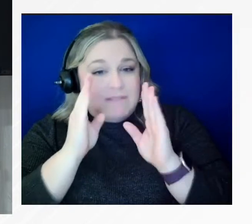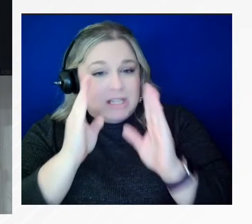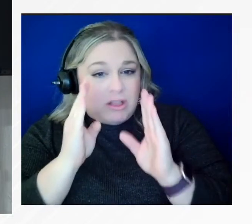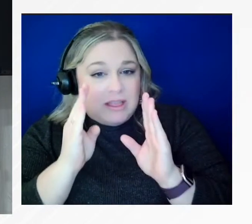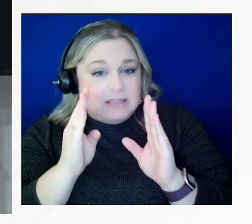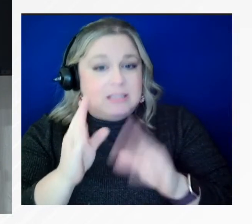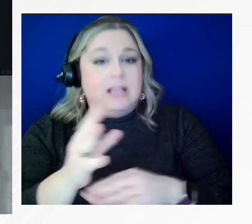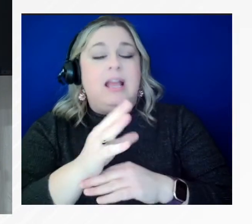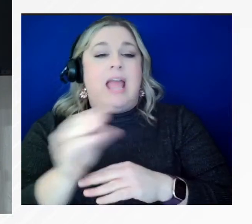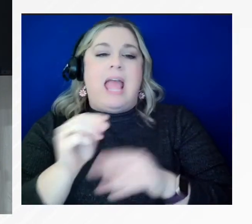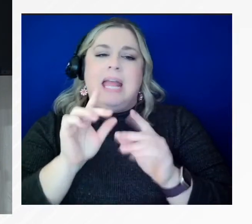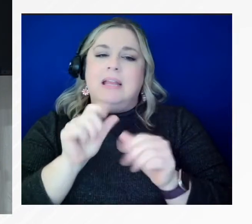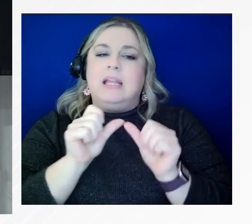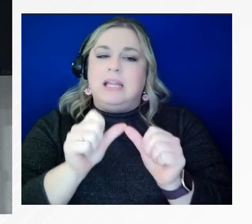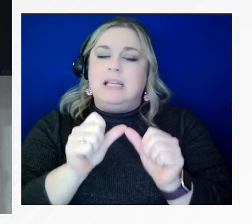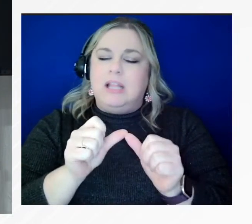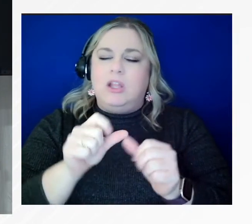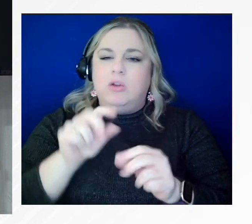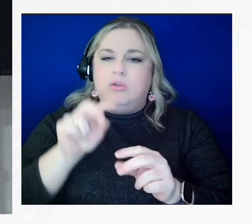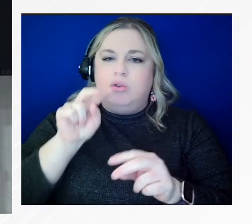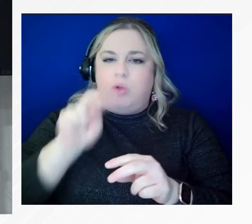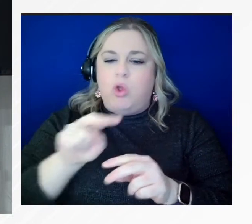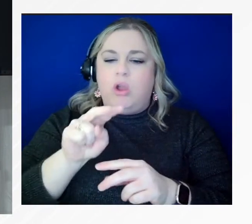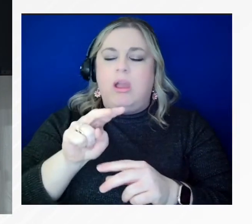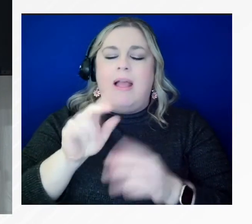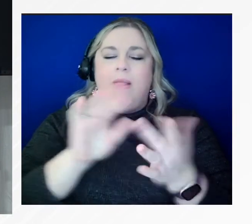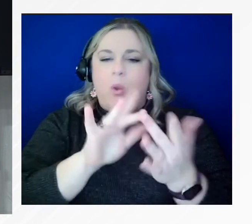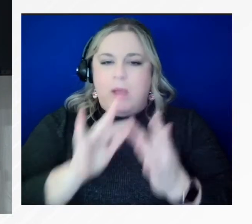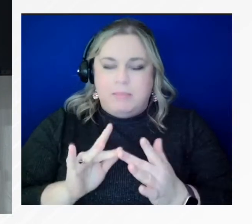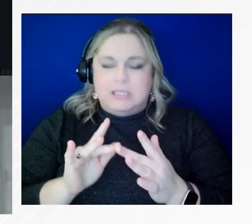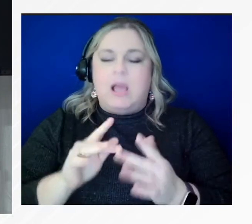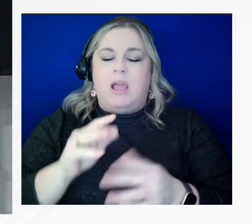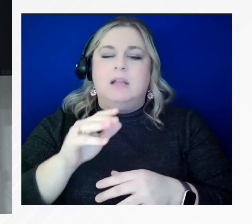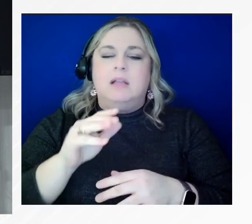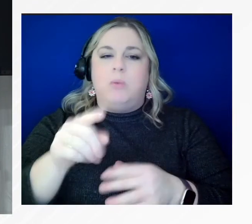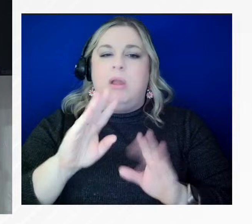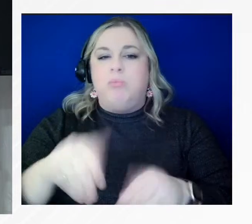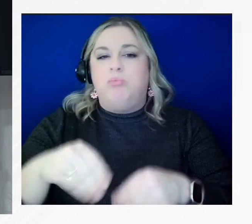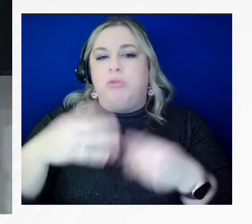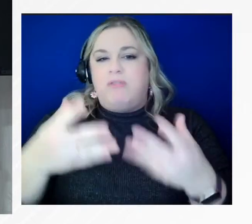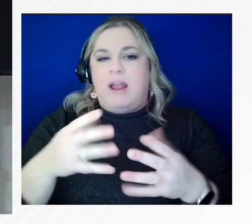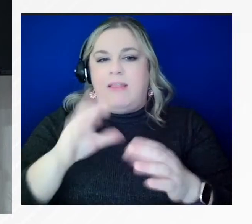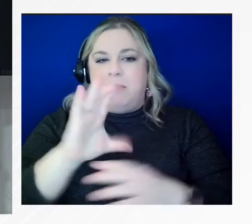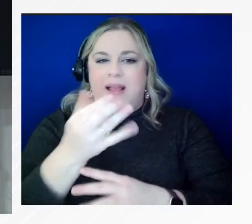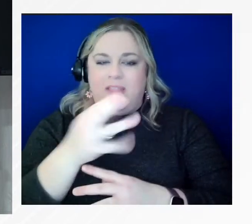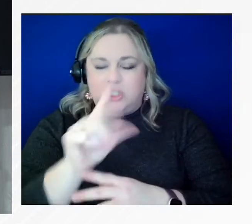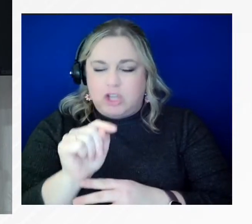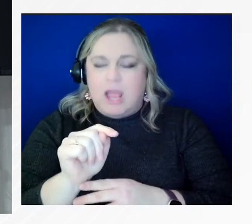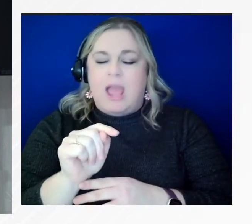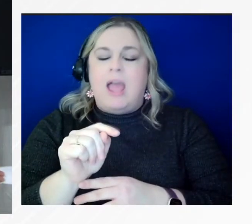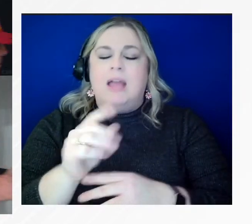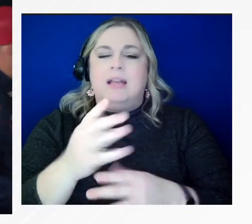been provided in the chat to get your most up-to-date and accurate information. Thank you and have a good night.